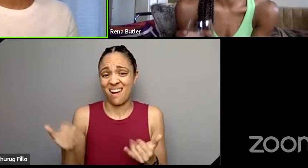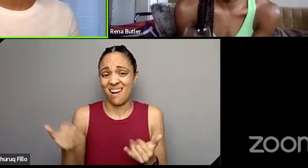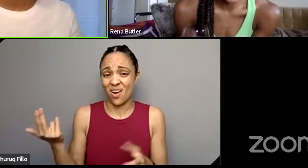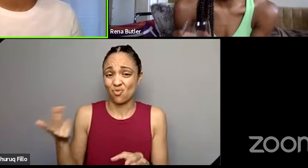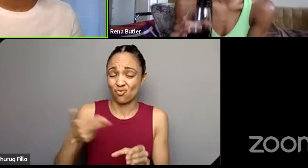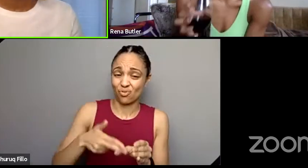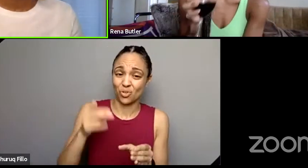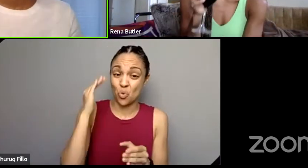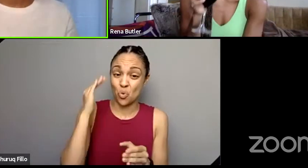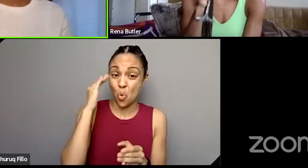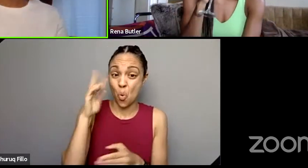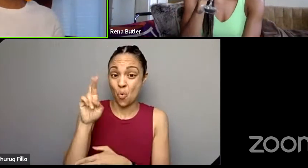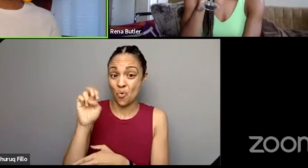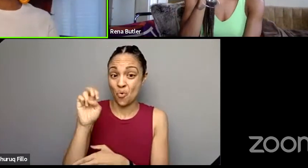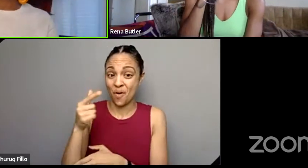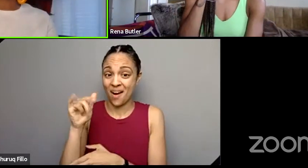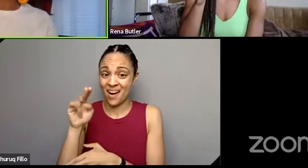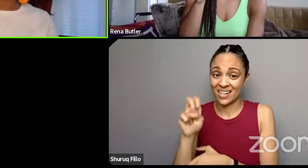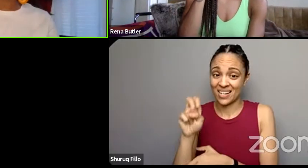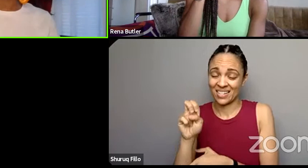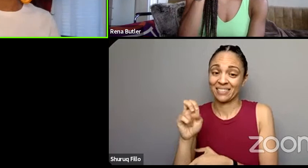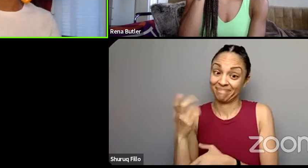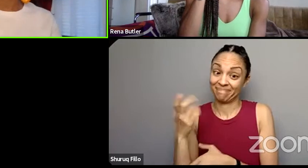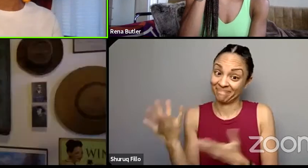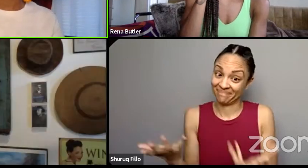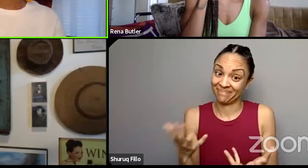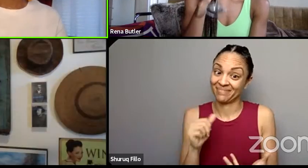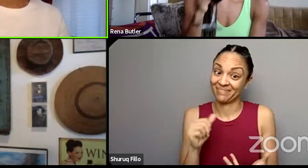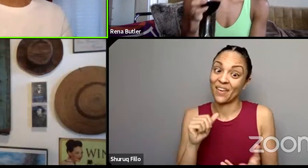Reggie Wilson, calling Reggie Wilson, please.